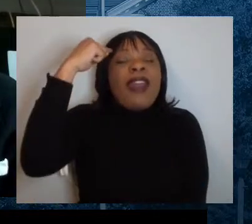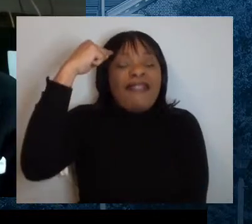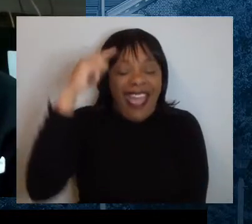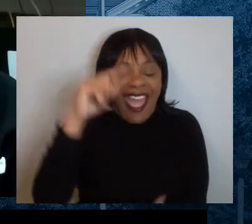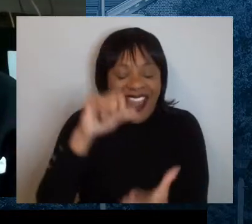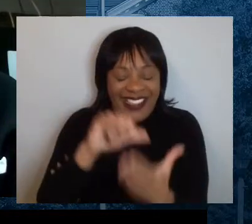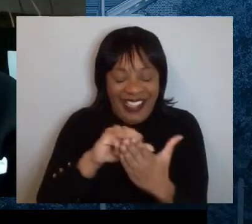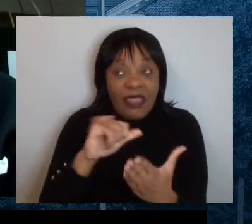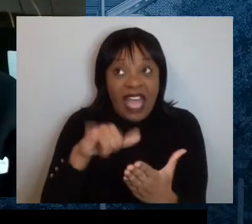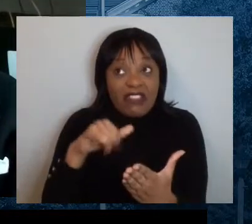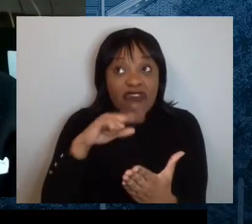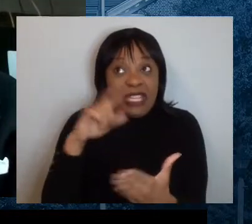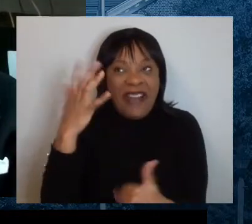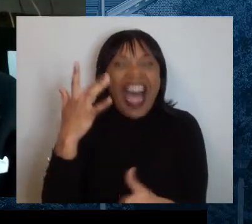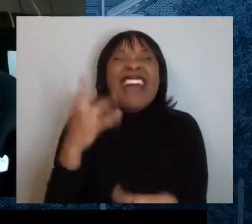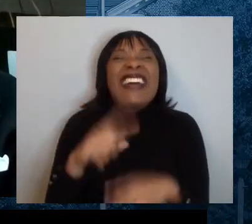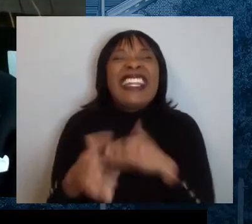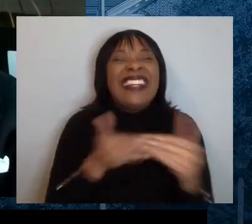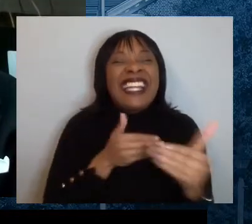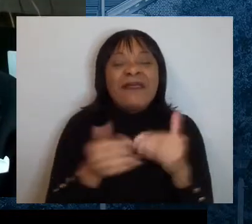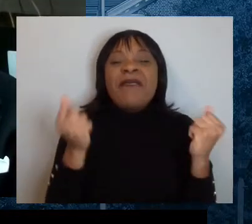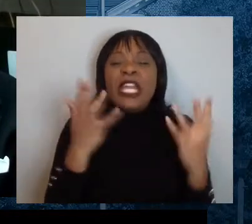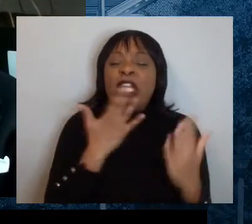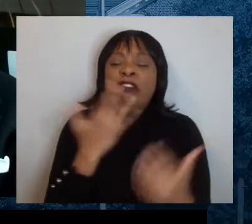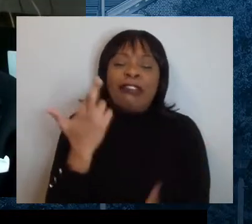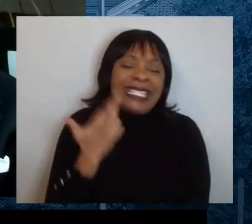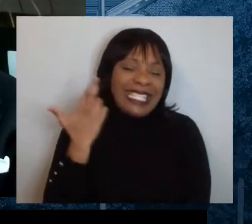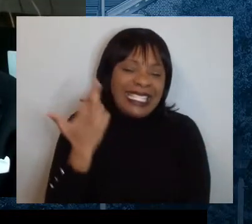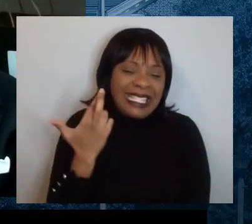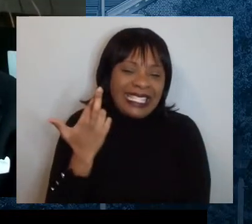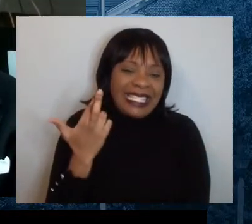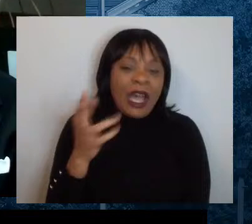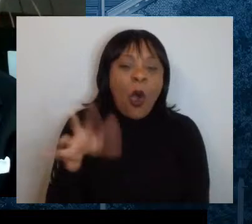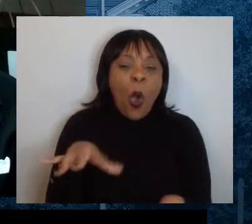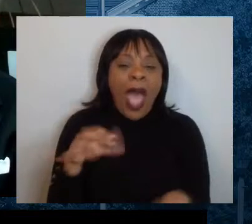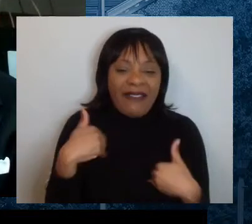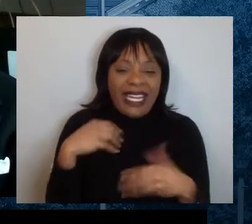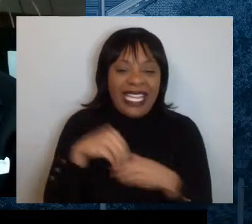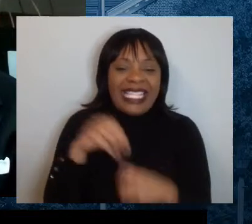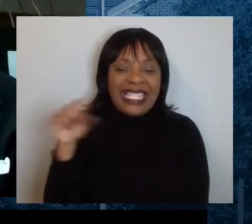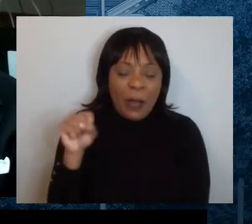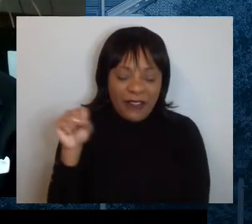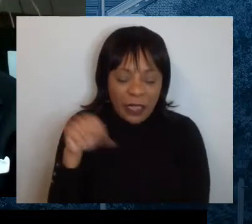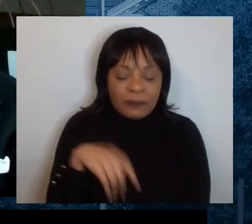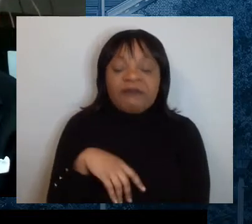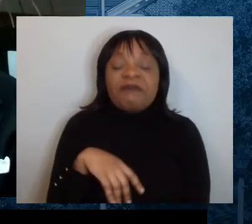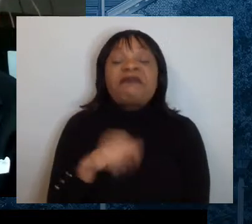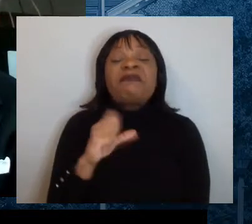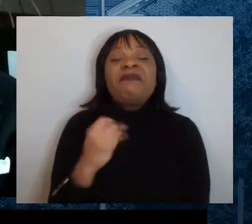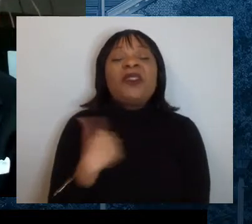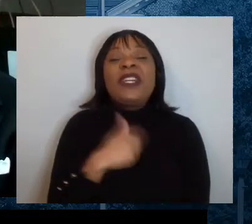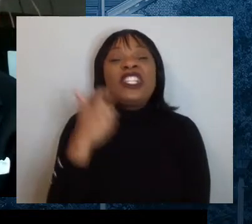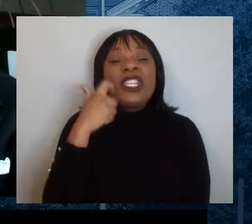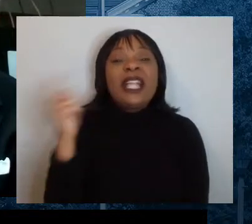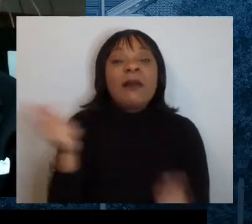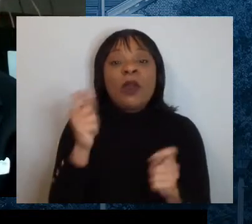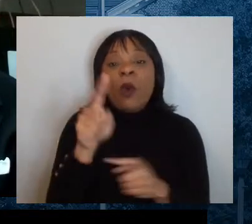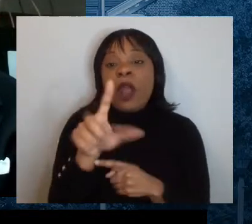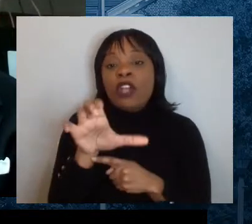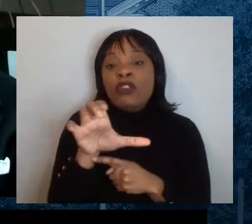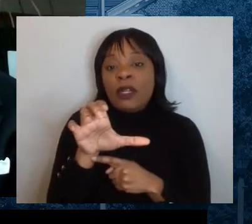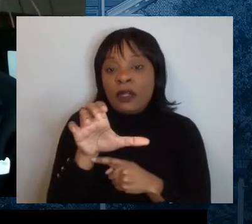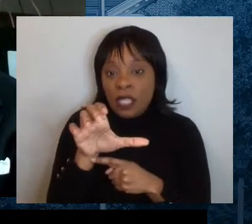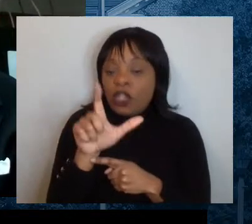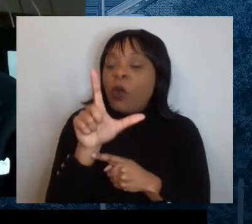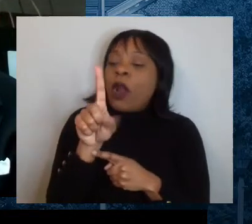But anyway, lots of good reasons to hold it here as well. So we just celebrated the 120th anniversary of